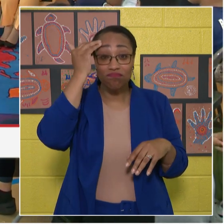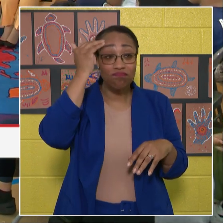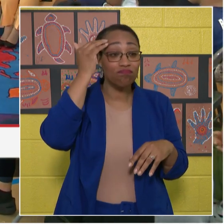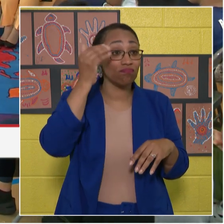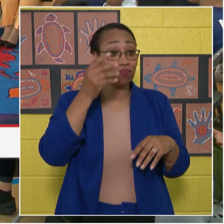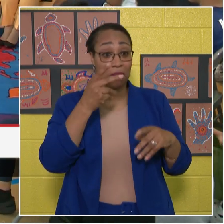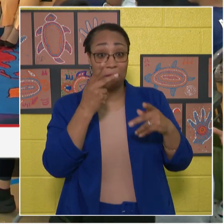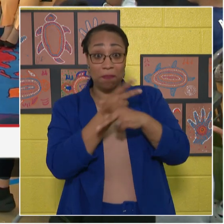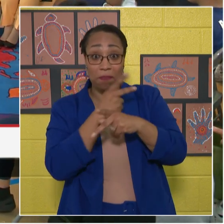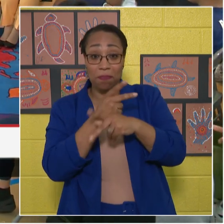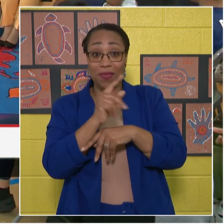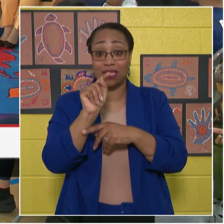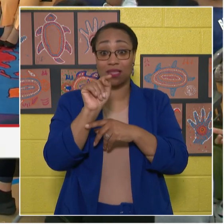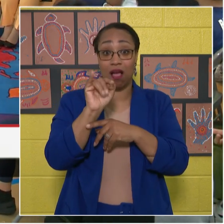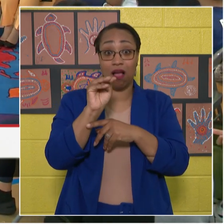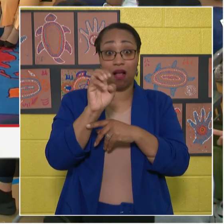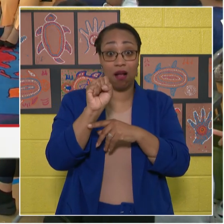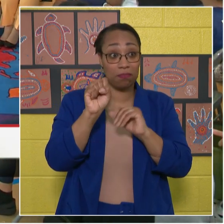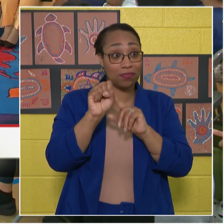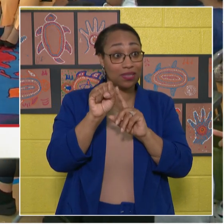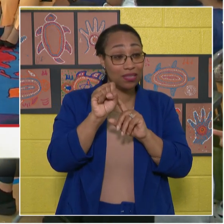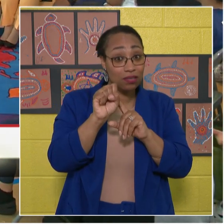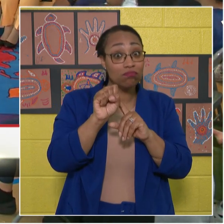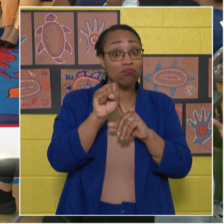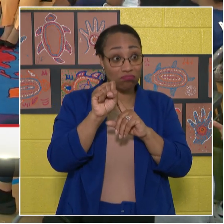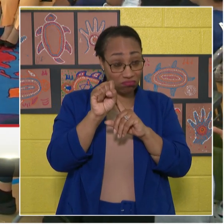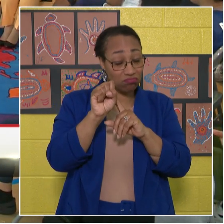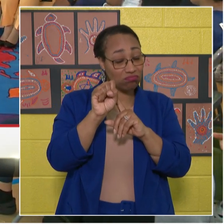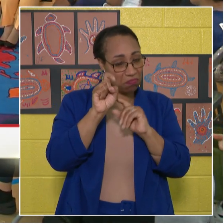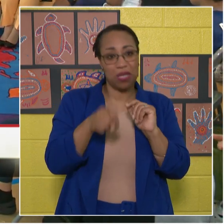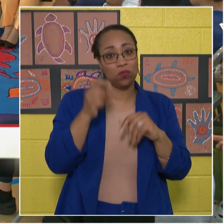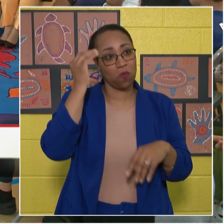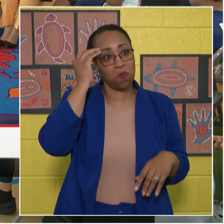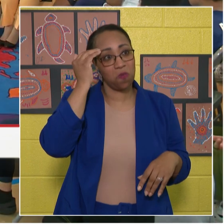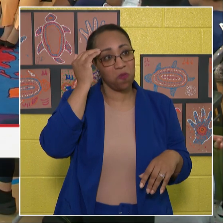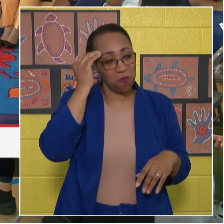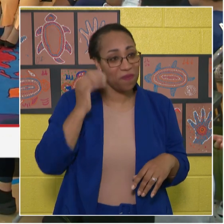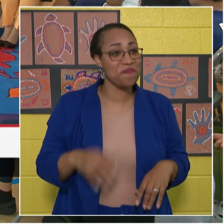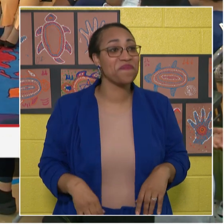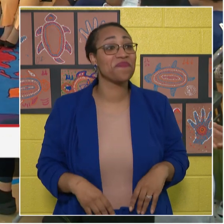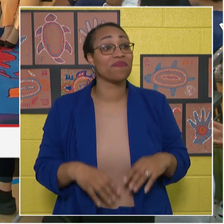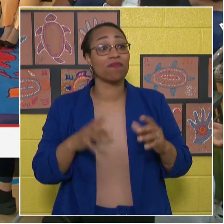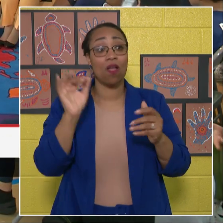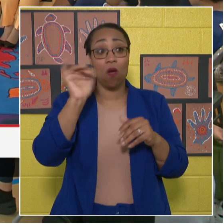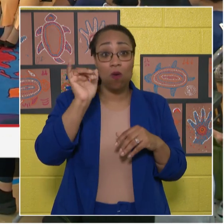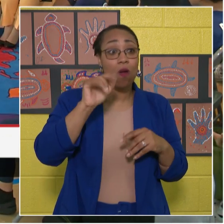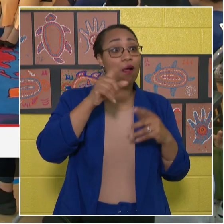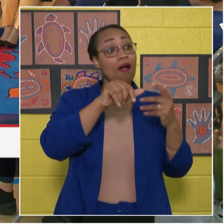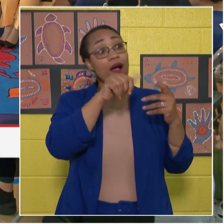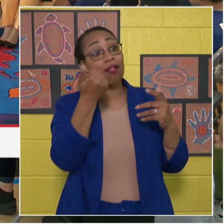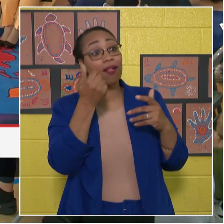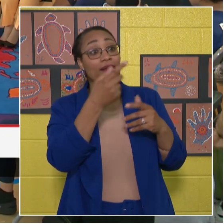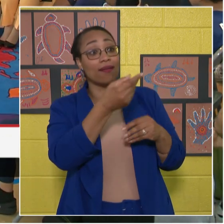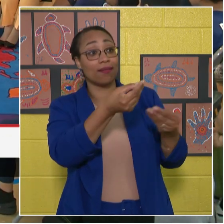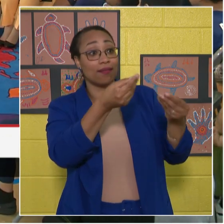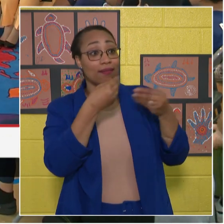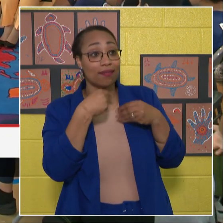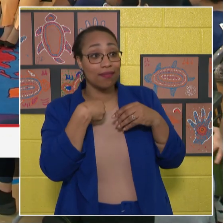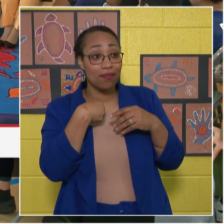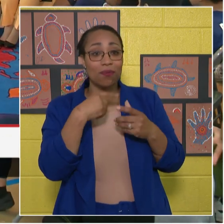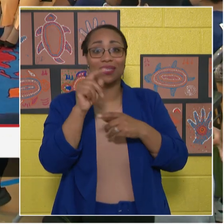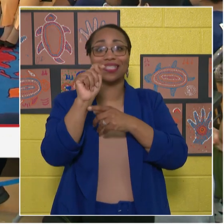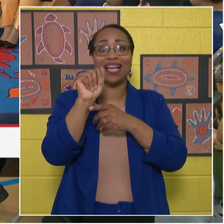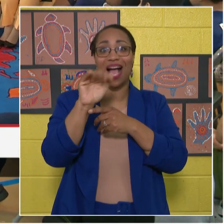parties. Until this day, I love tacos because of Sister Betty. And it was a great way for us also